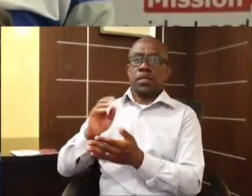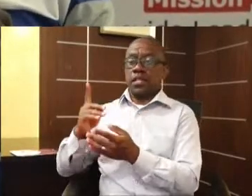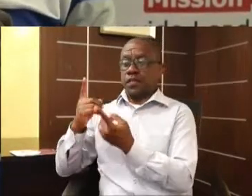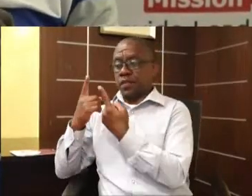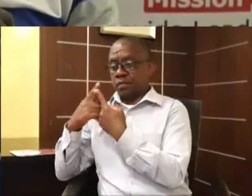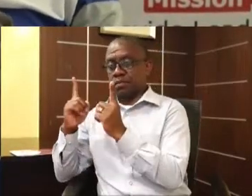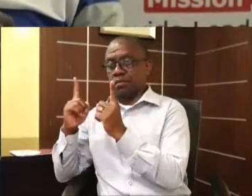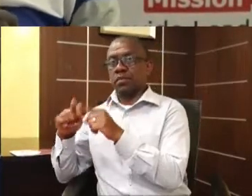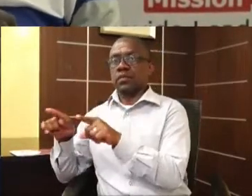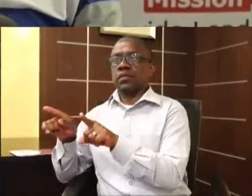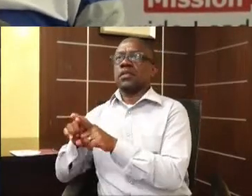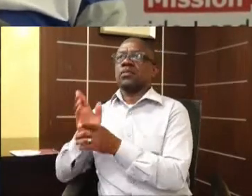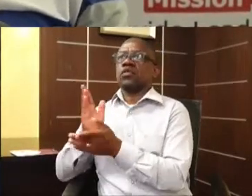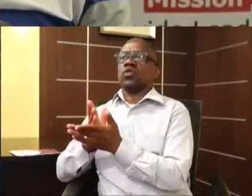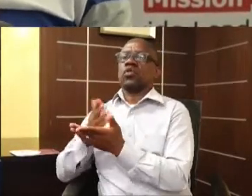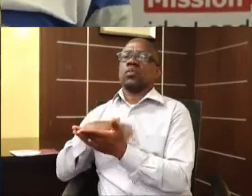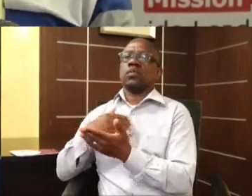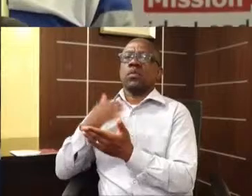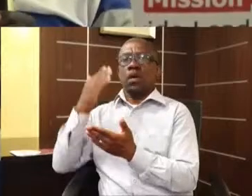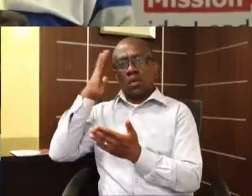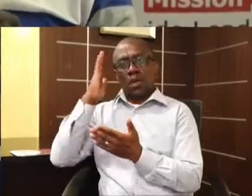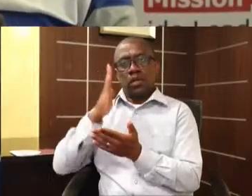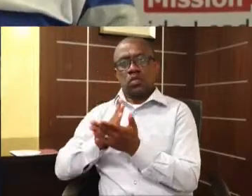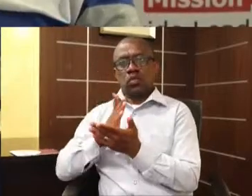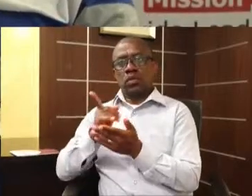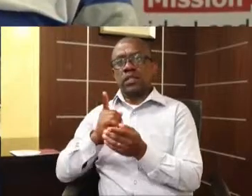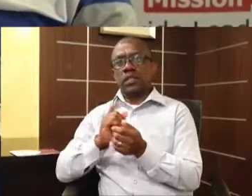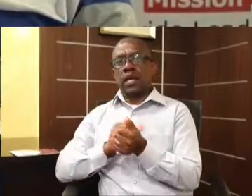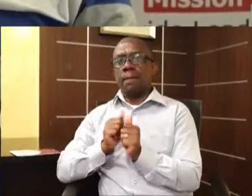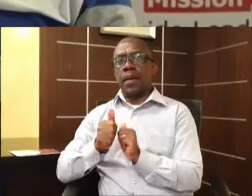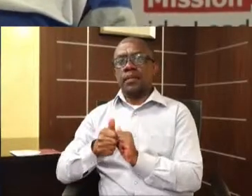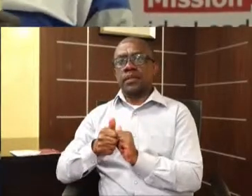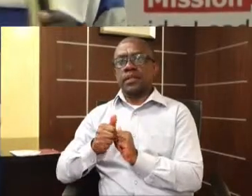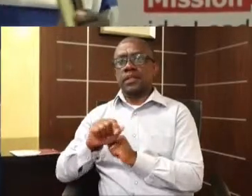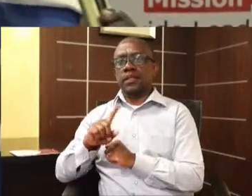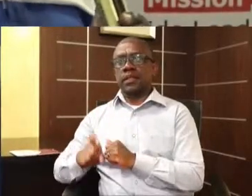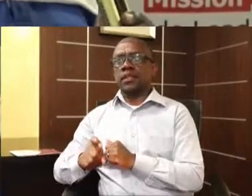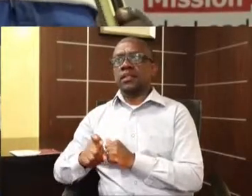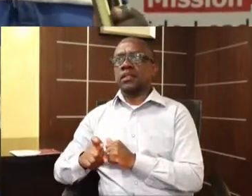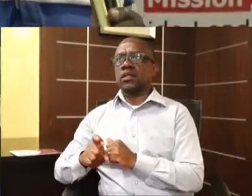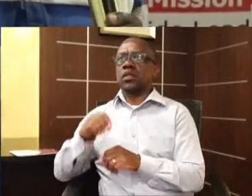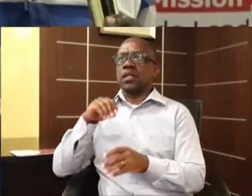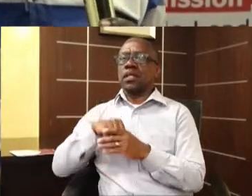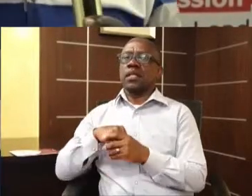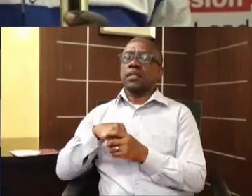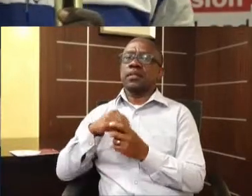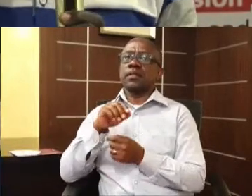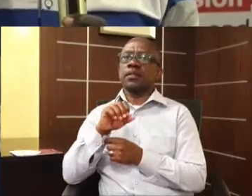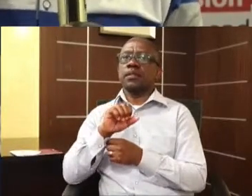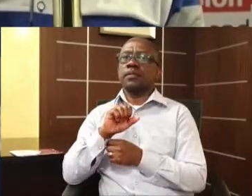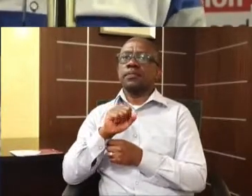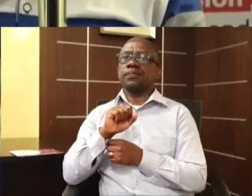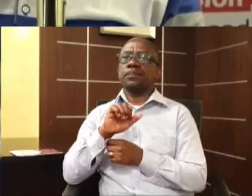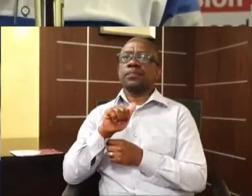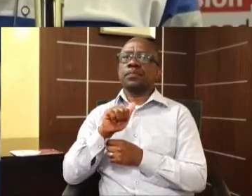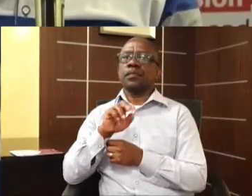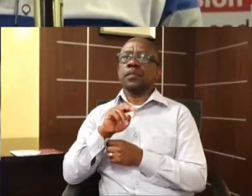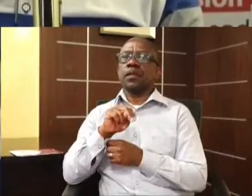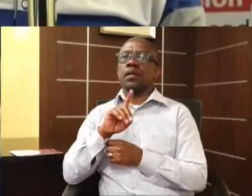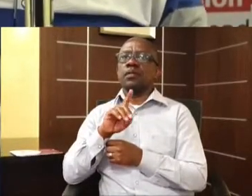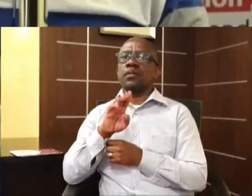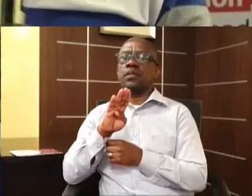has passed the test. So within the sandbox, there is no, especially for an individual innovator, say